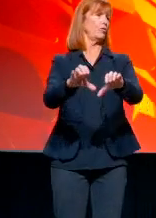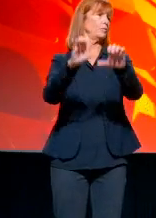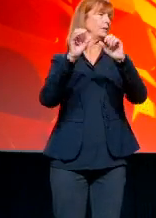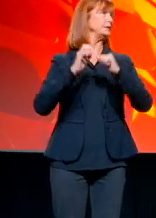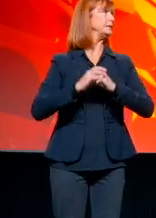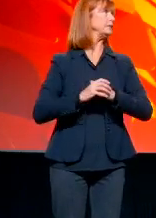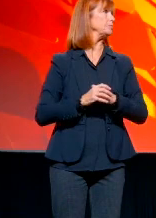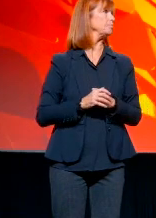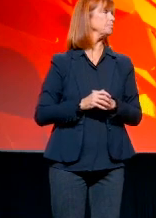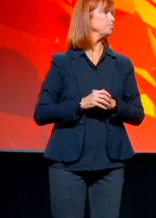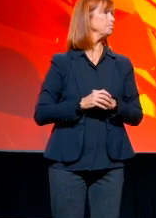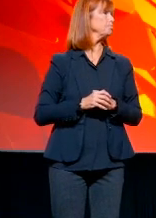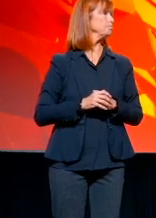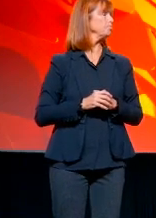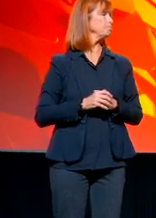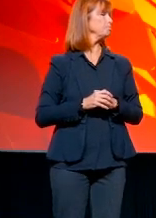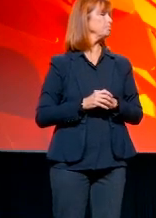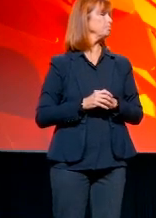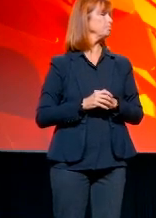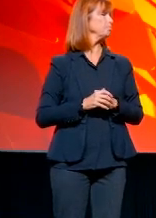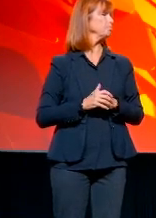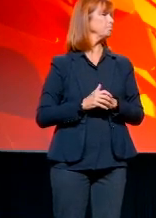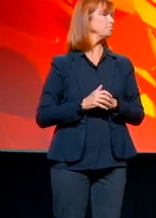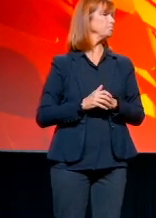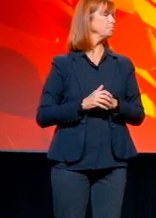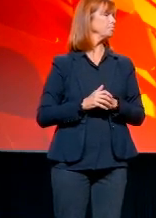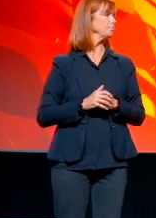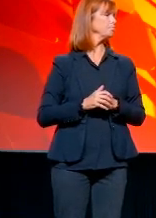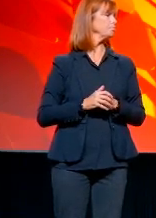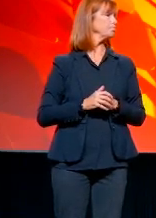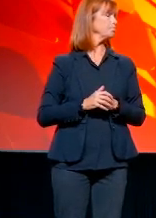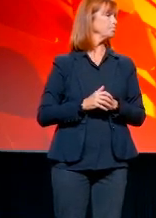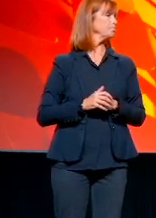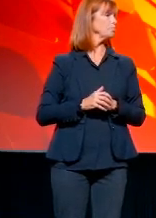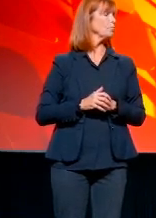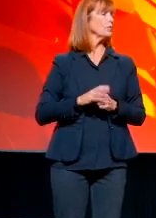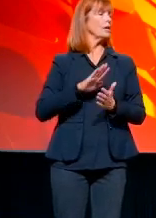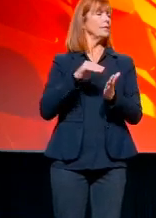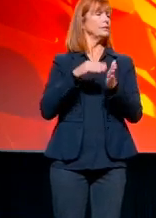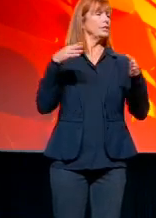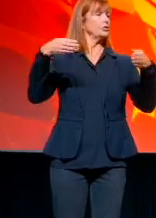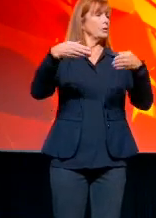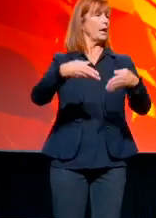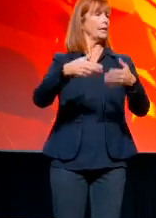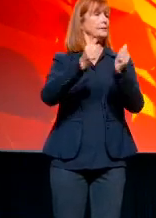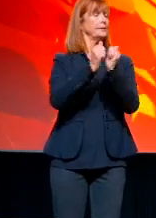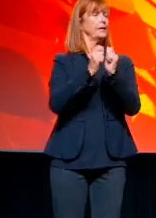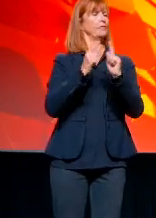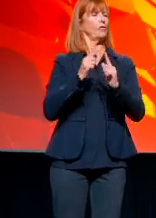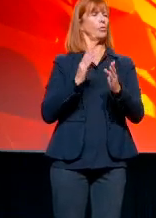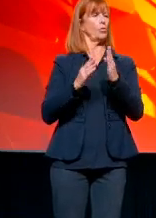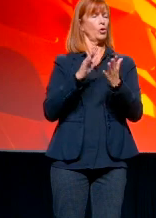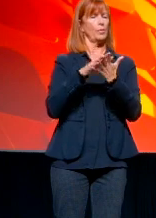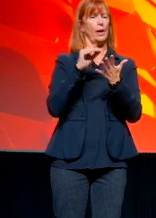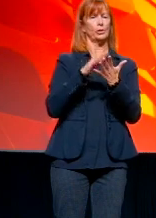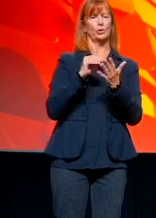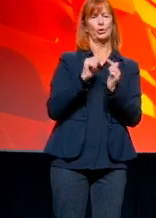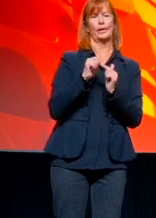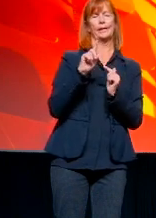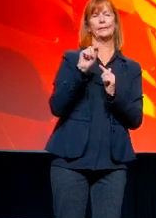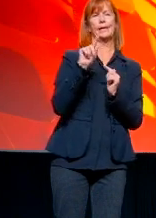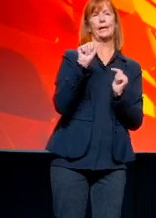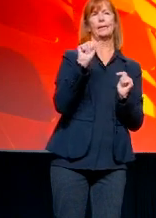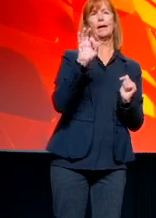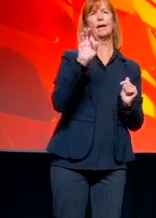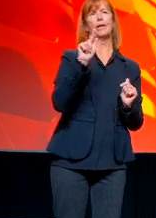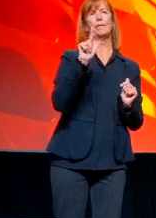the deployment environment. So one of the central idea for building the data engine is called the robot learning data flywheel.